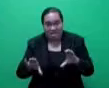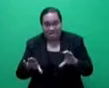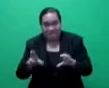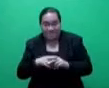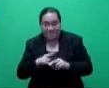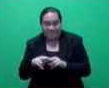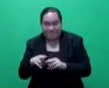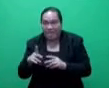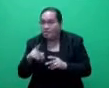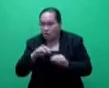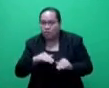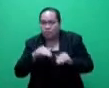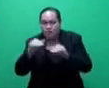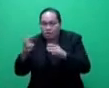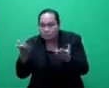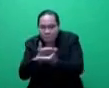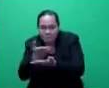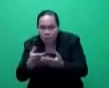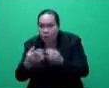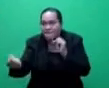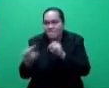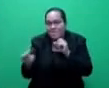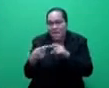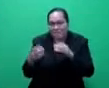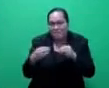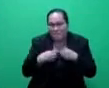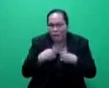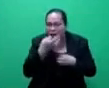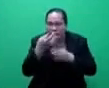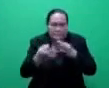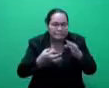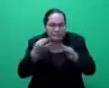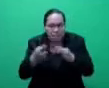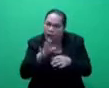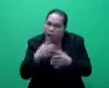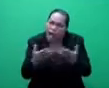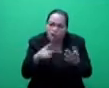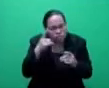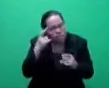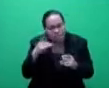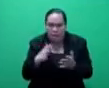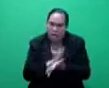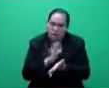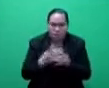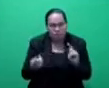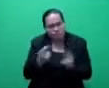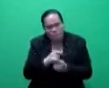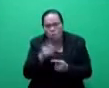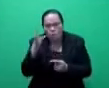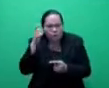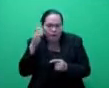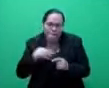forum we took feedback from the business people. How did they find the reforms and what changes needs to be made? And